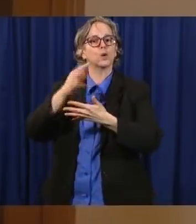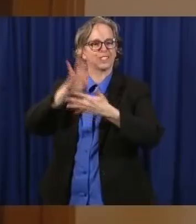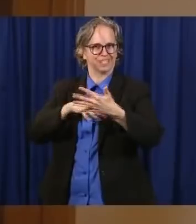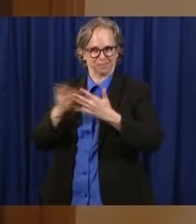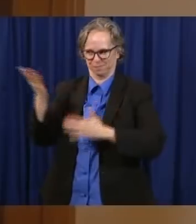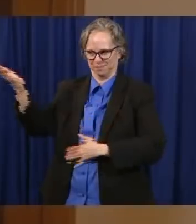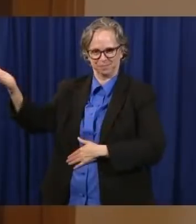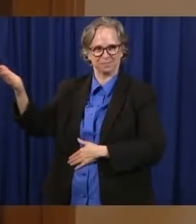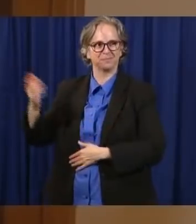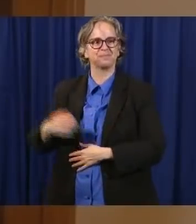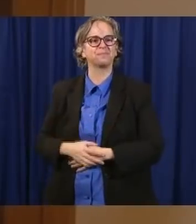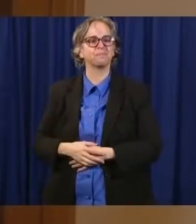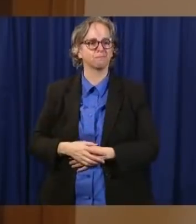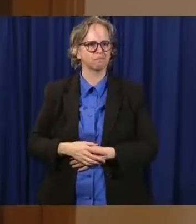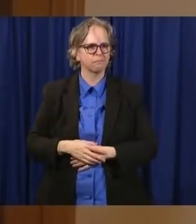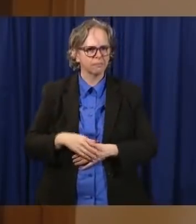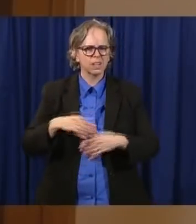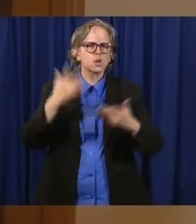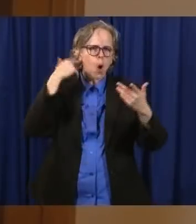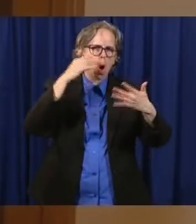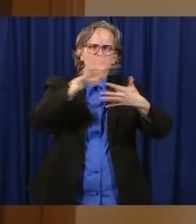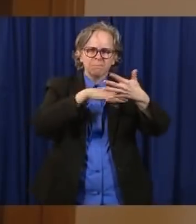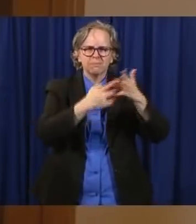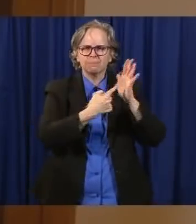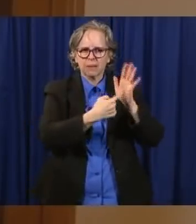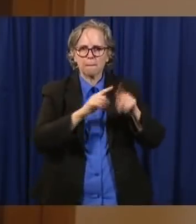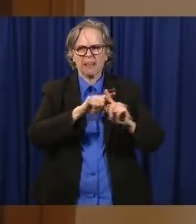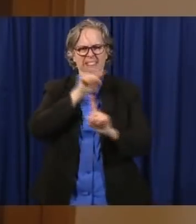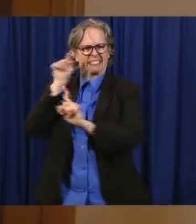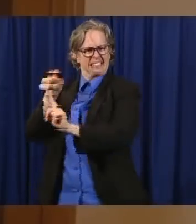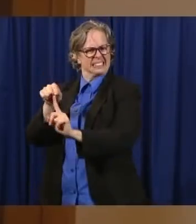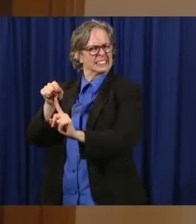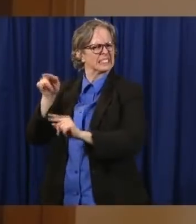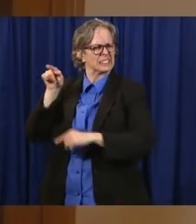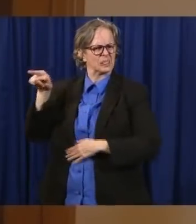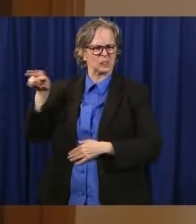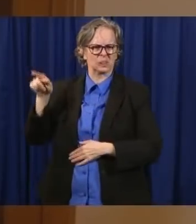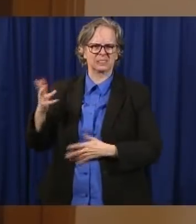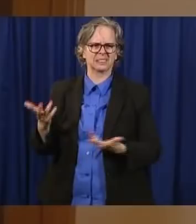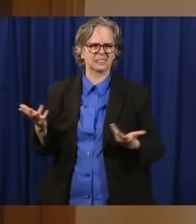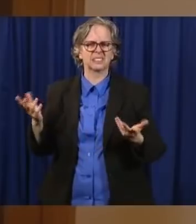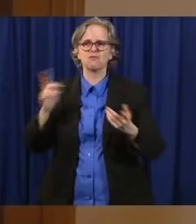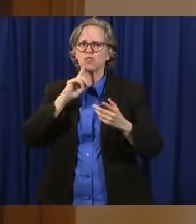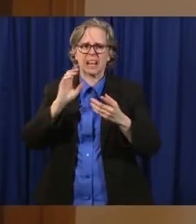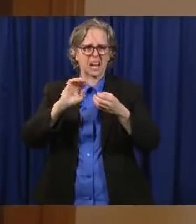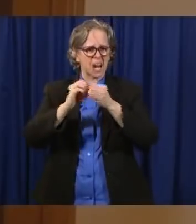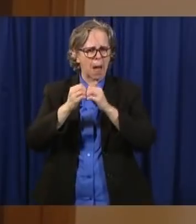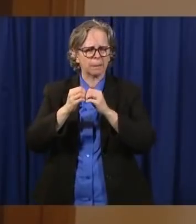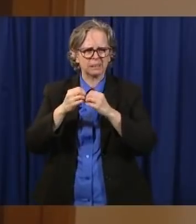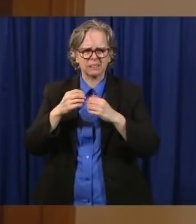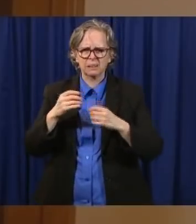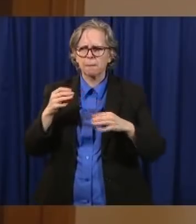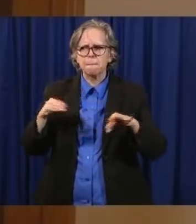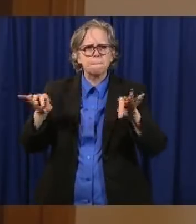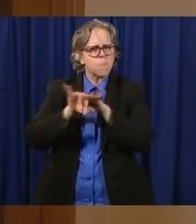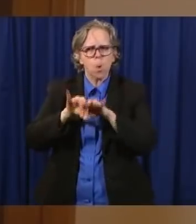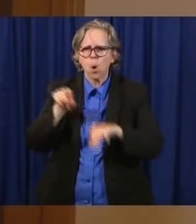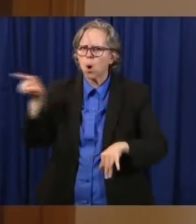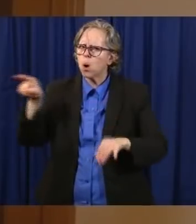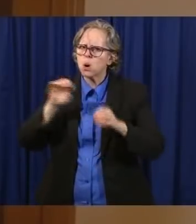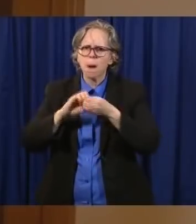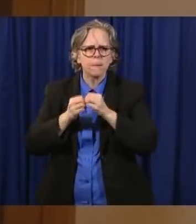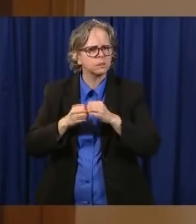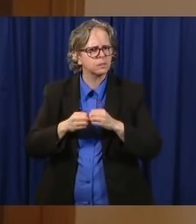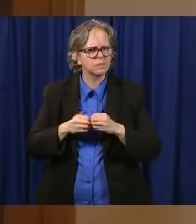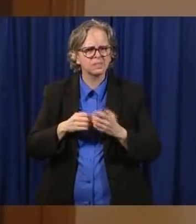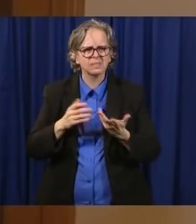about modeling, but there still are some very basic numbers that are a big part of something we need to see in order to know